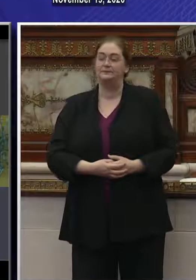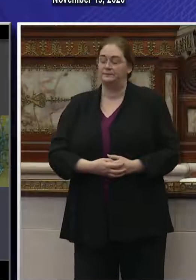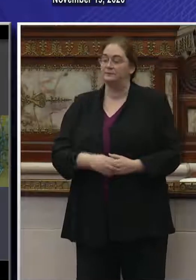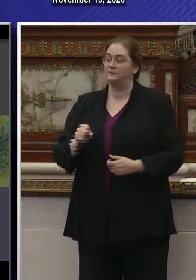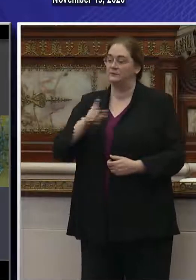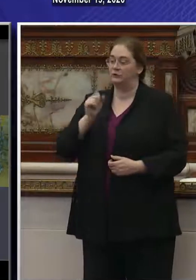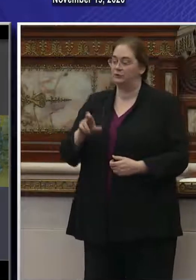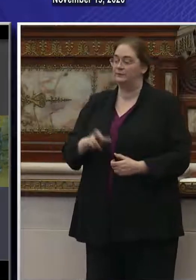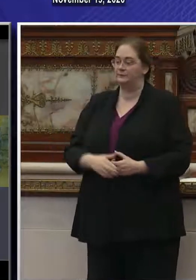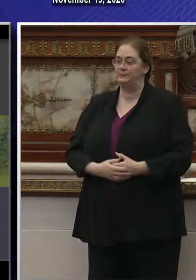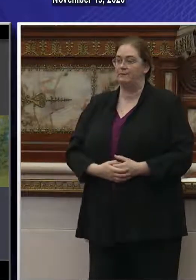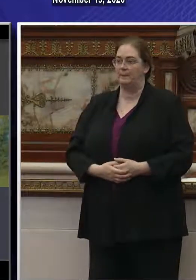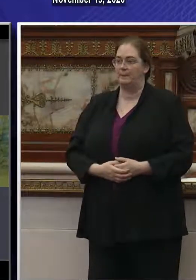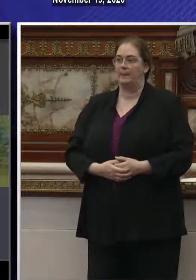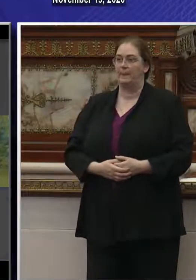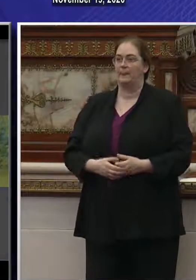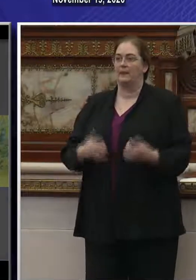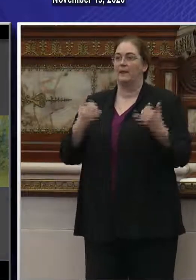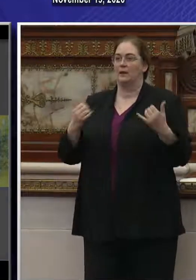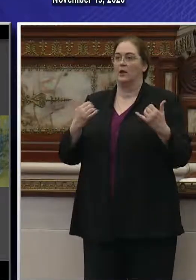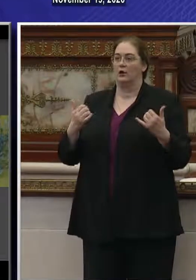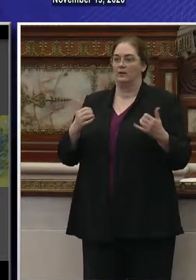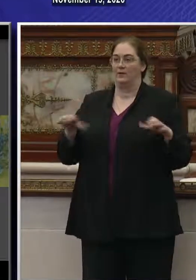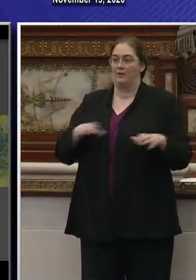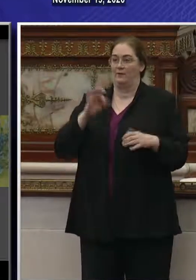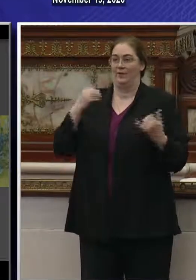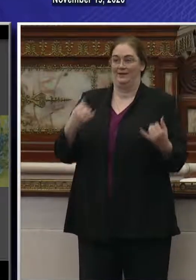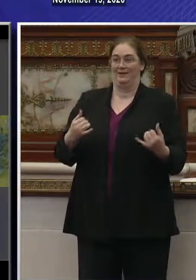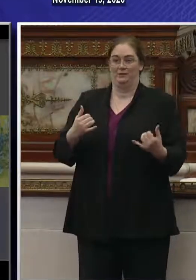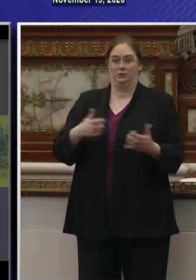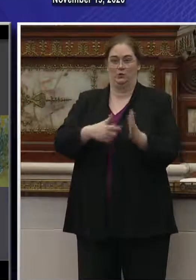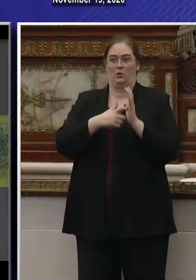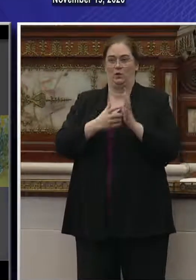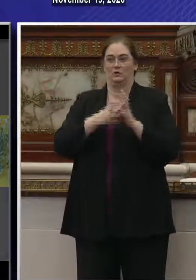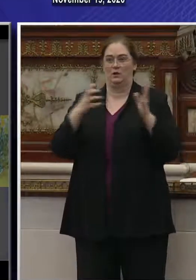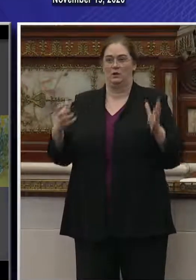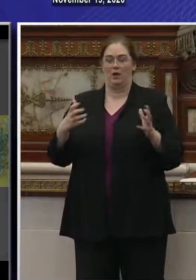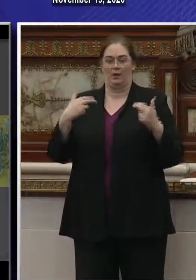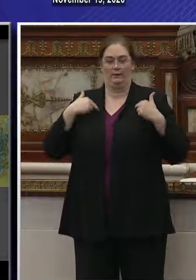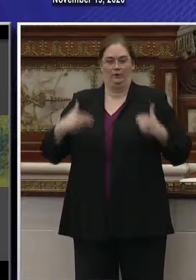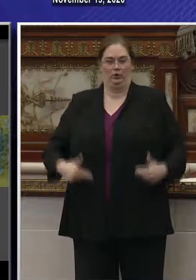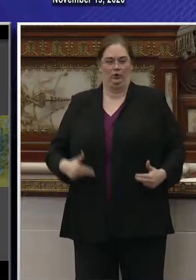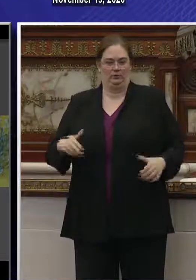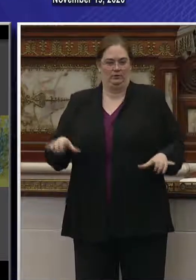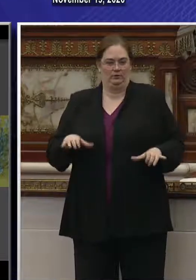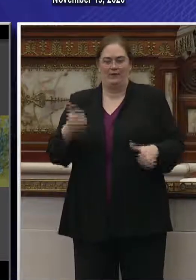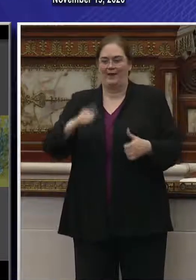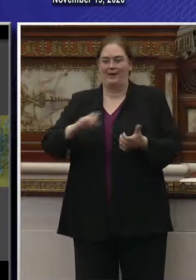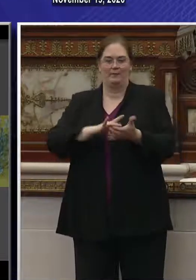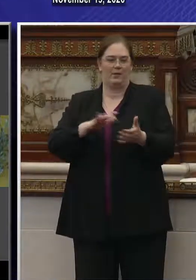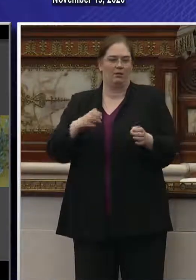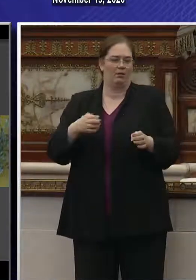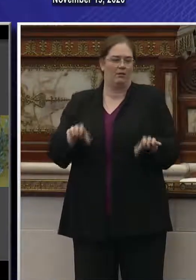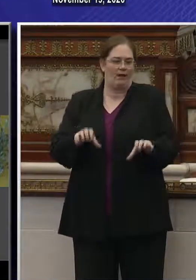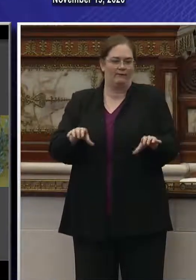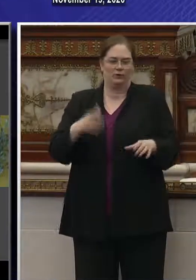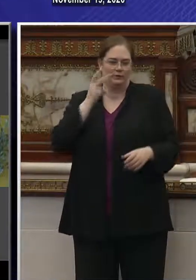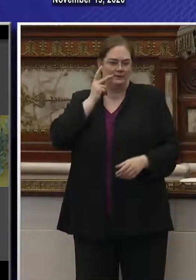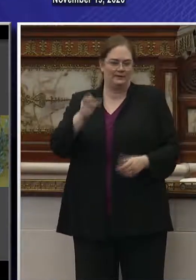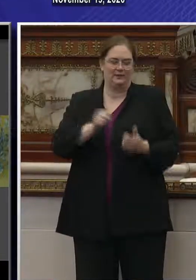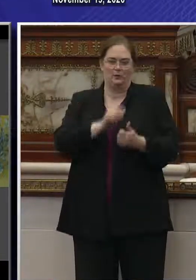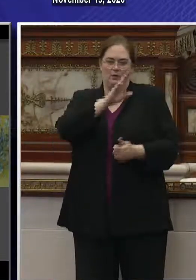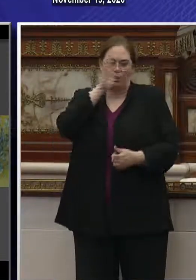sir. So currently, an effort like this requires a lot of human capital. With any medical effort, as we've